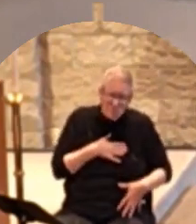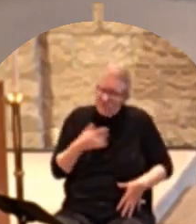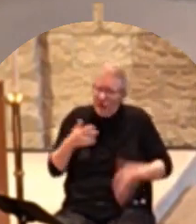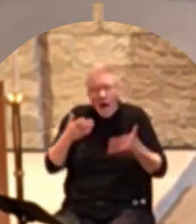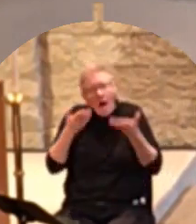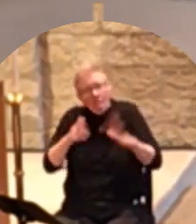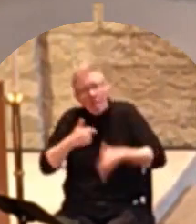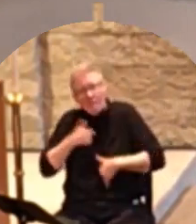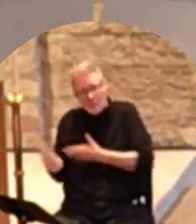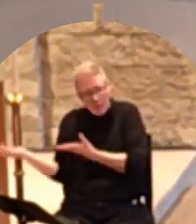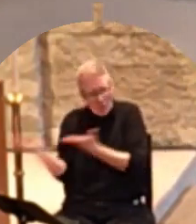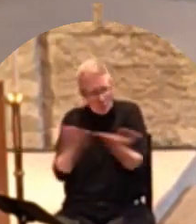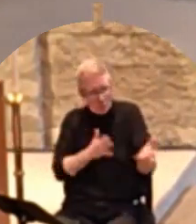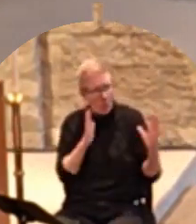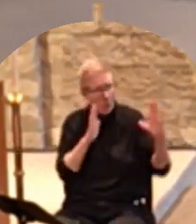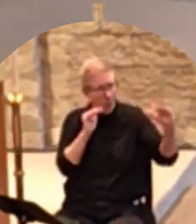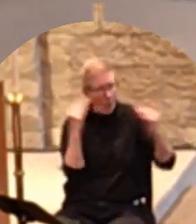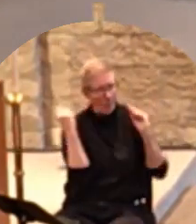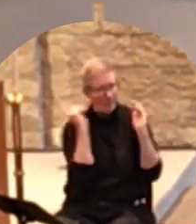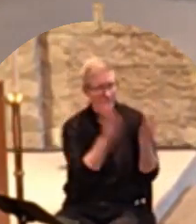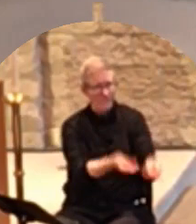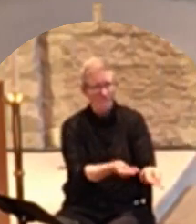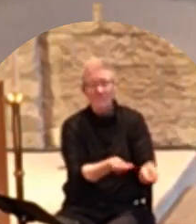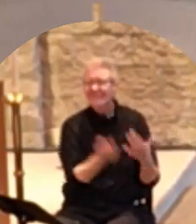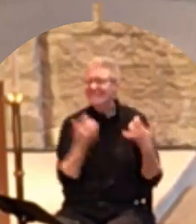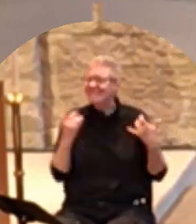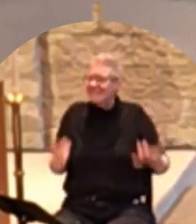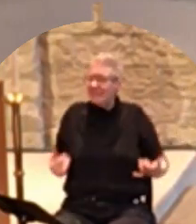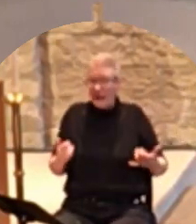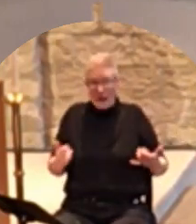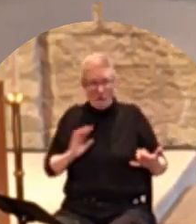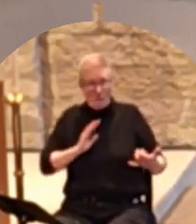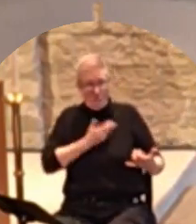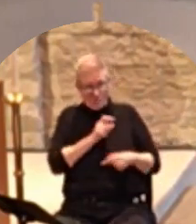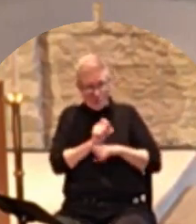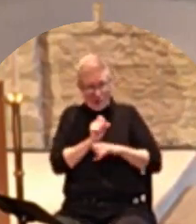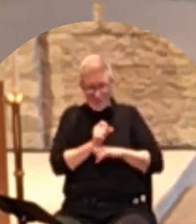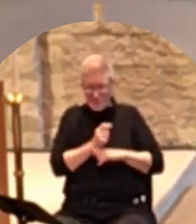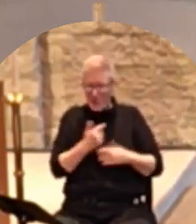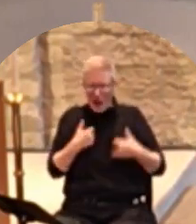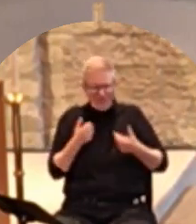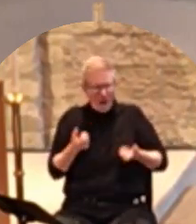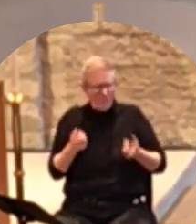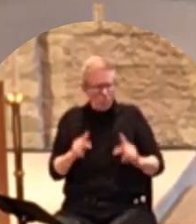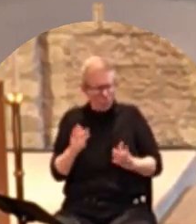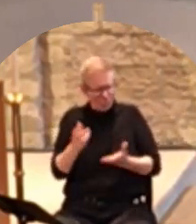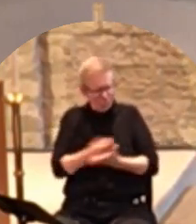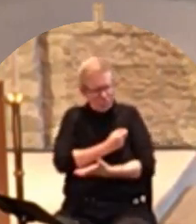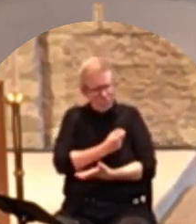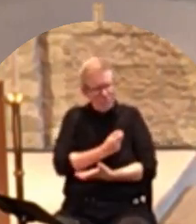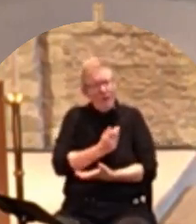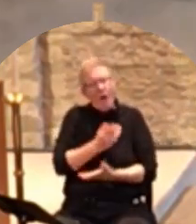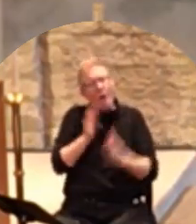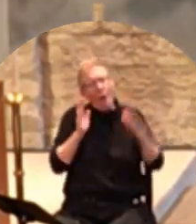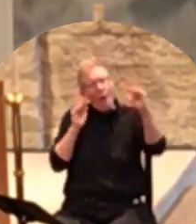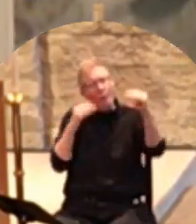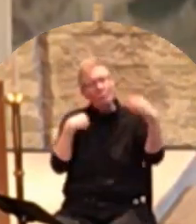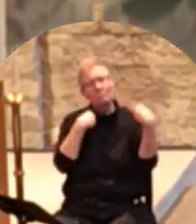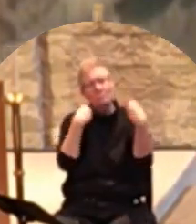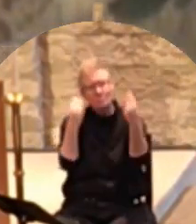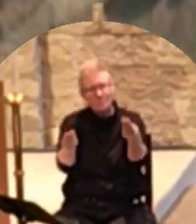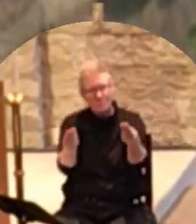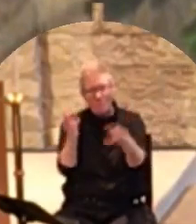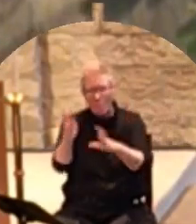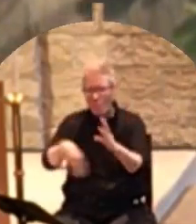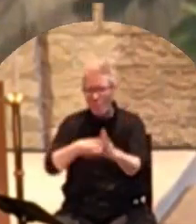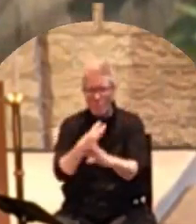have the opportunity to bring hope to the world. Hope to the world, not only hope in our lives, but hope to the world